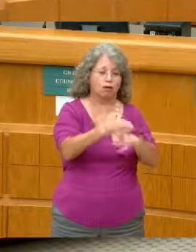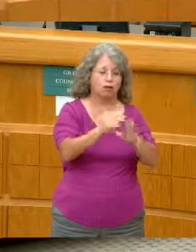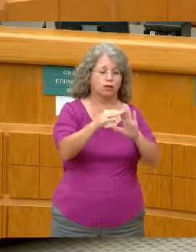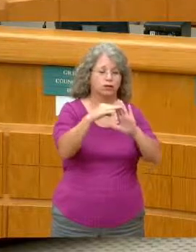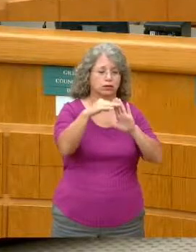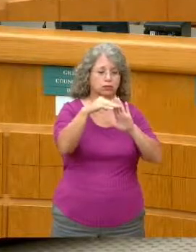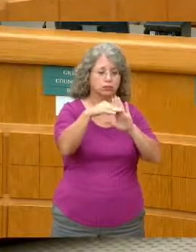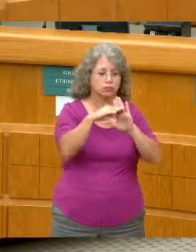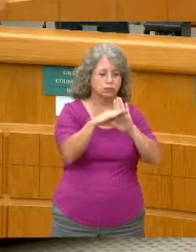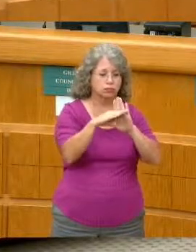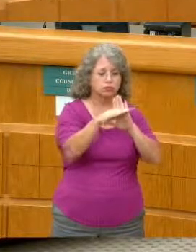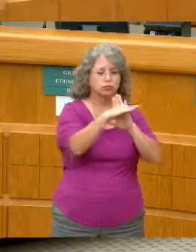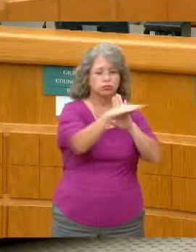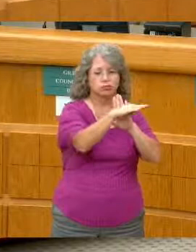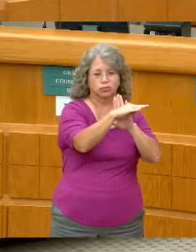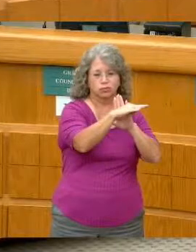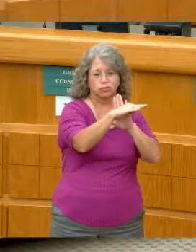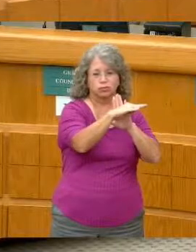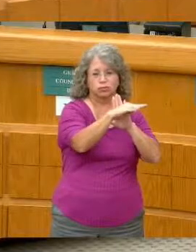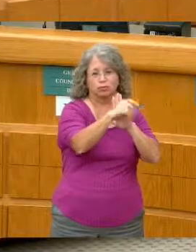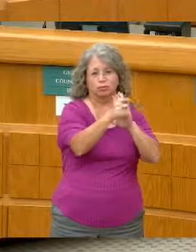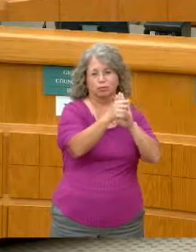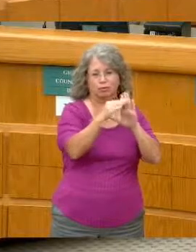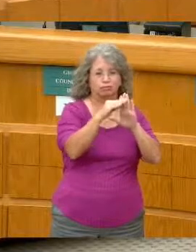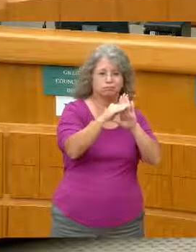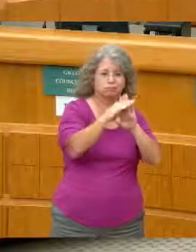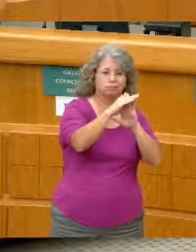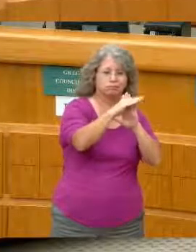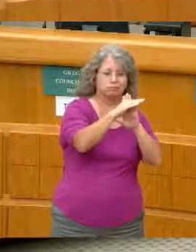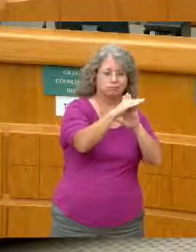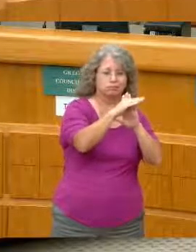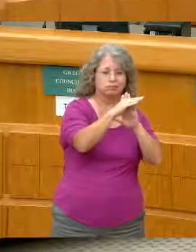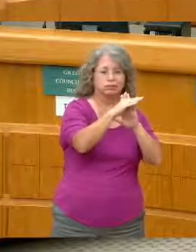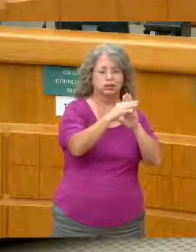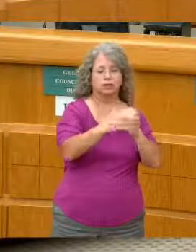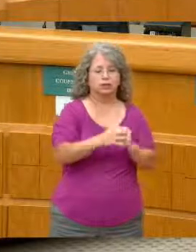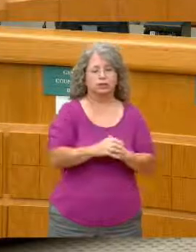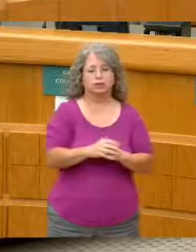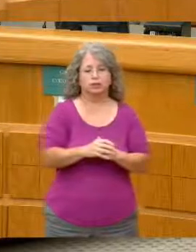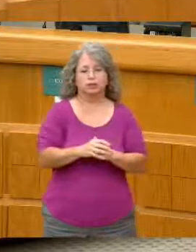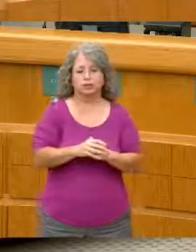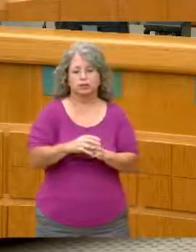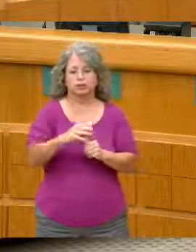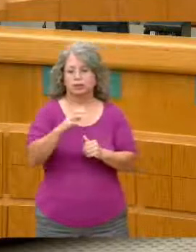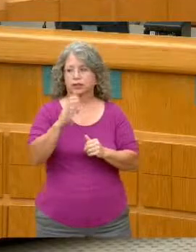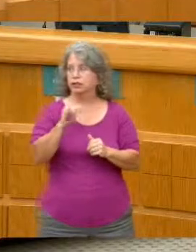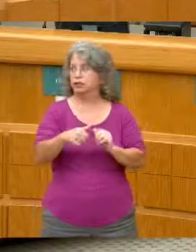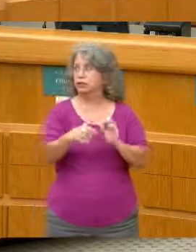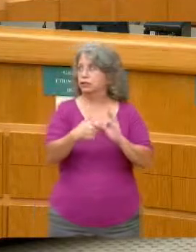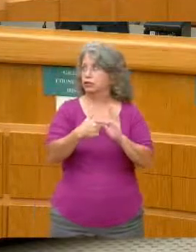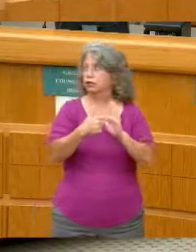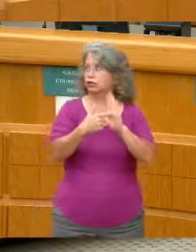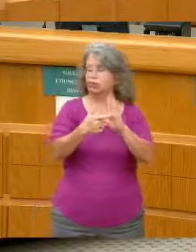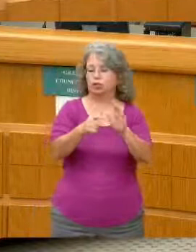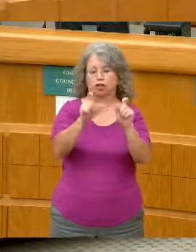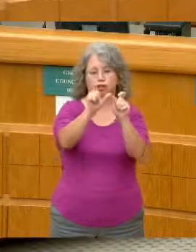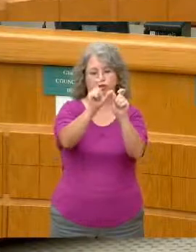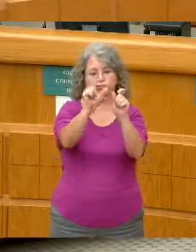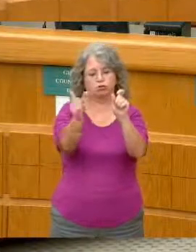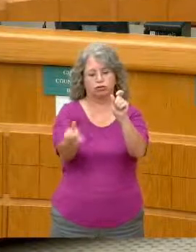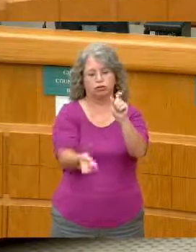cause it to kind of level off a little bit here, and you'll see that in another chart. This chart is a good one in terms of showing that